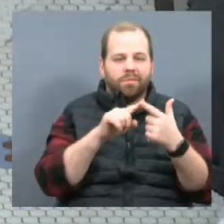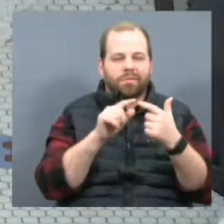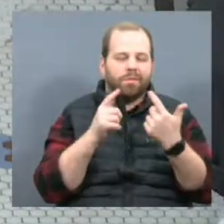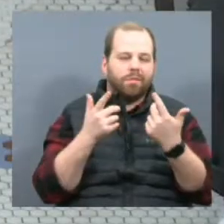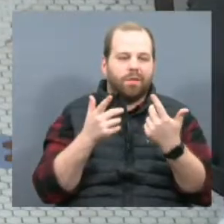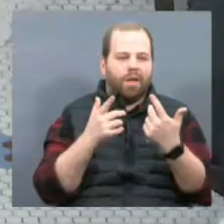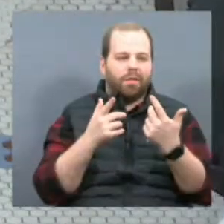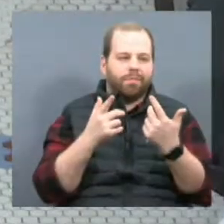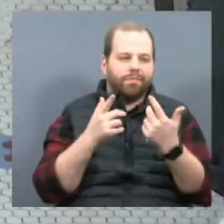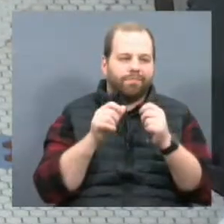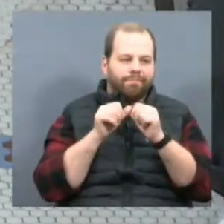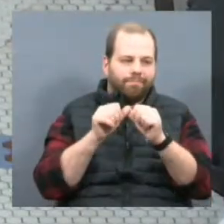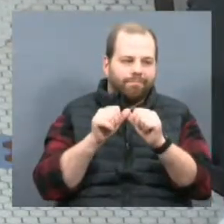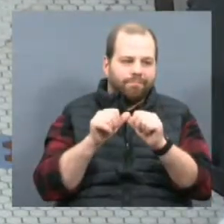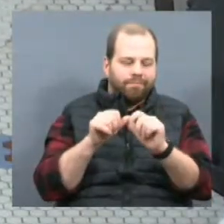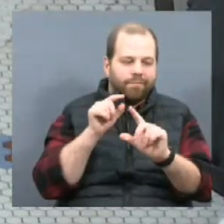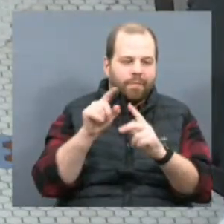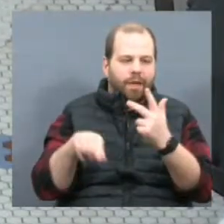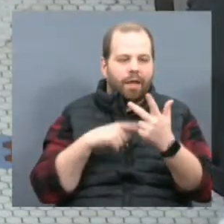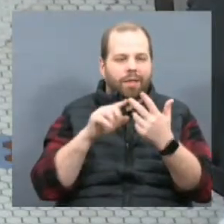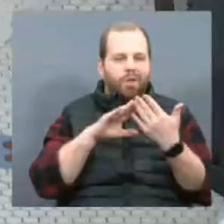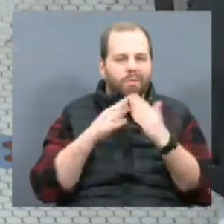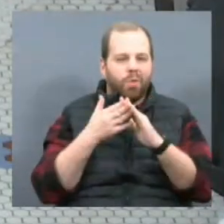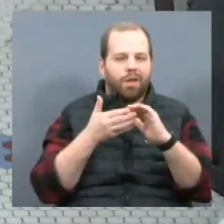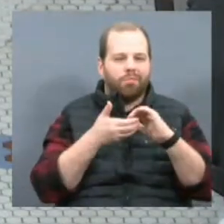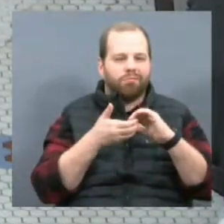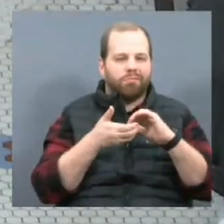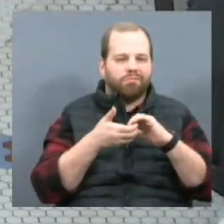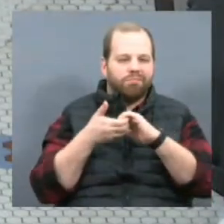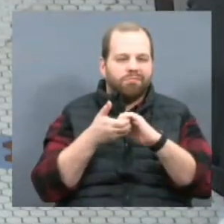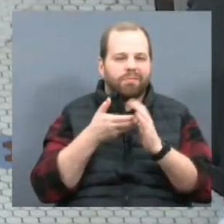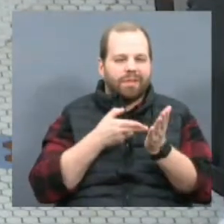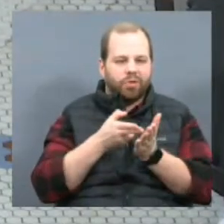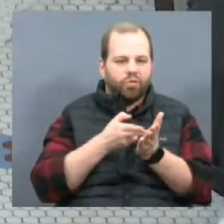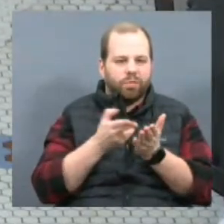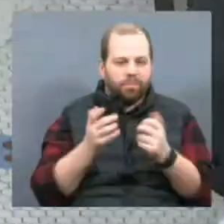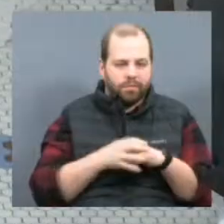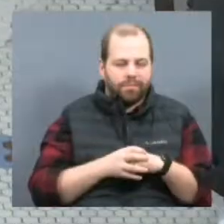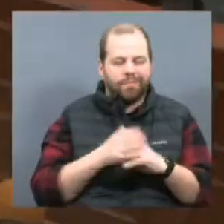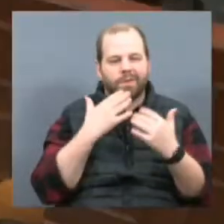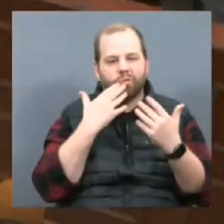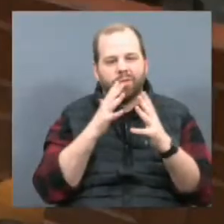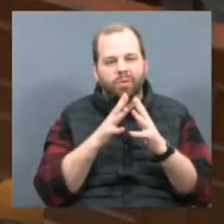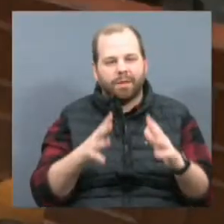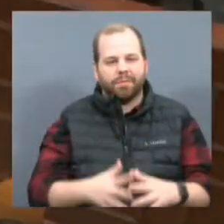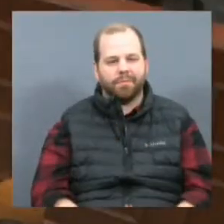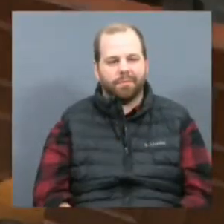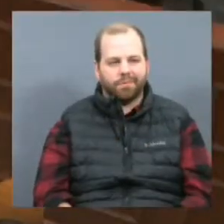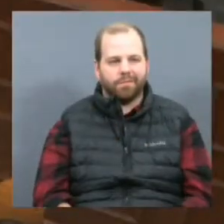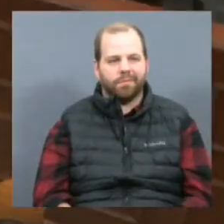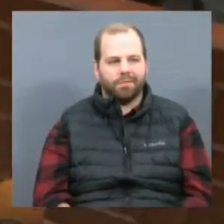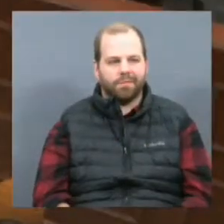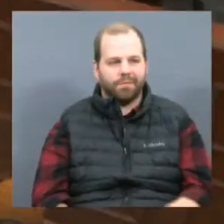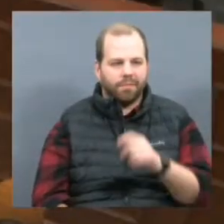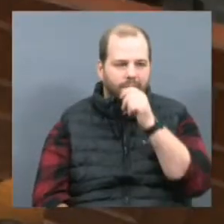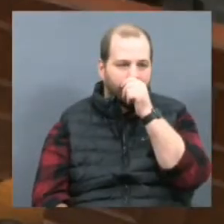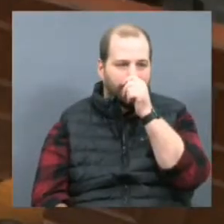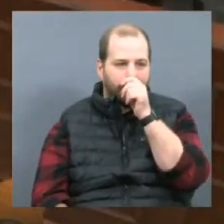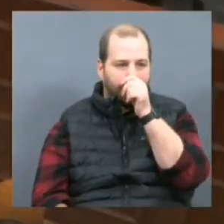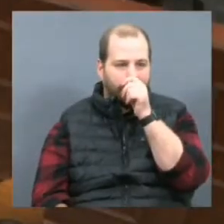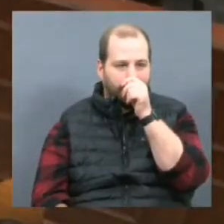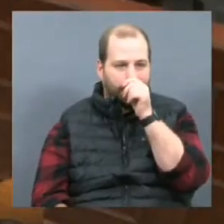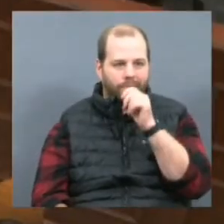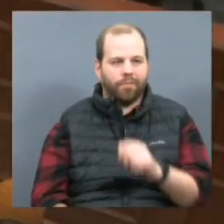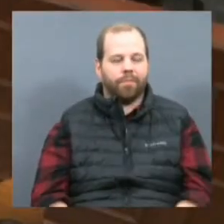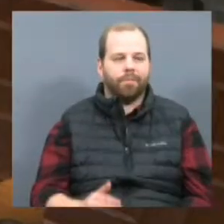community integrity over unnecessary demolition of these historic spaces. Thank you so much. Thank you. Bob